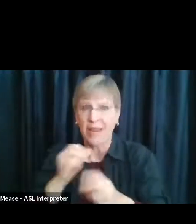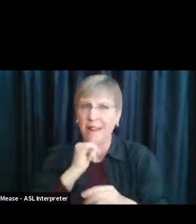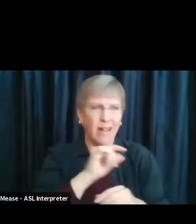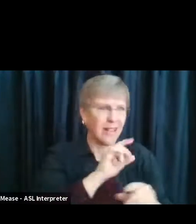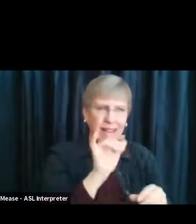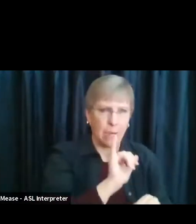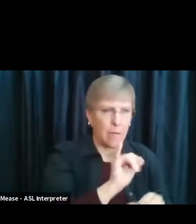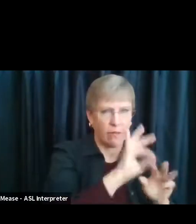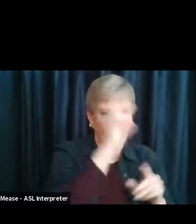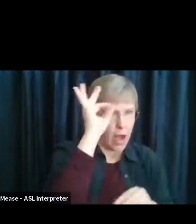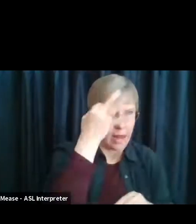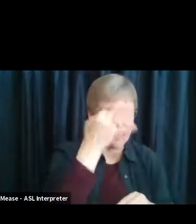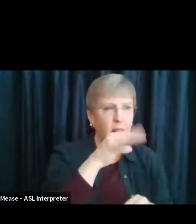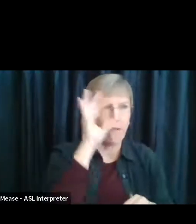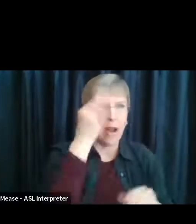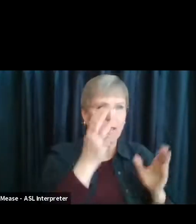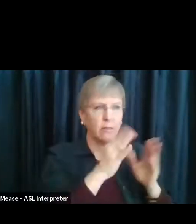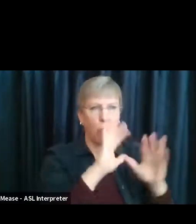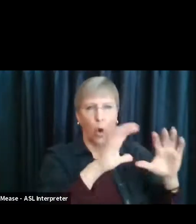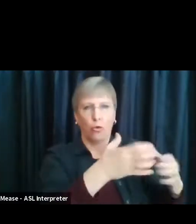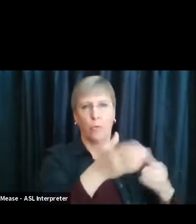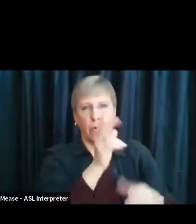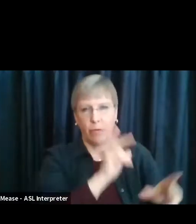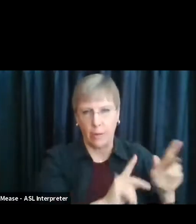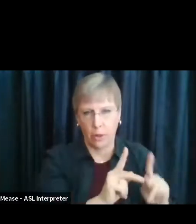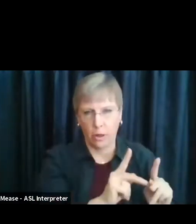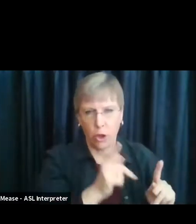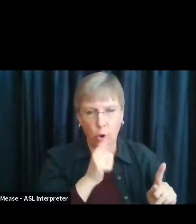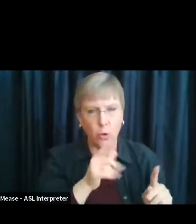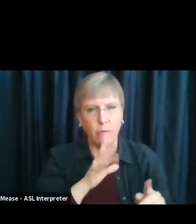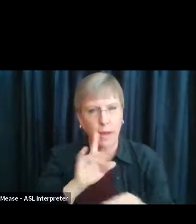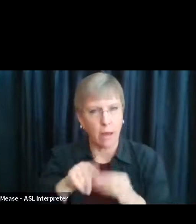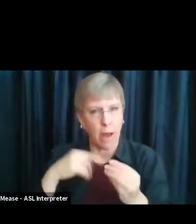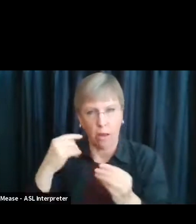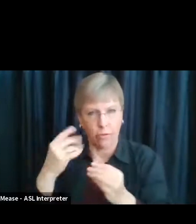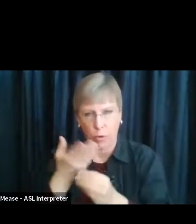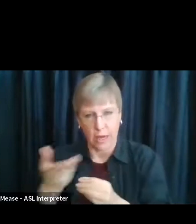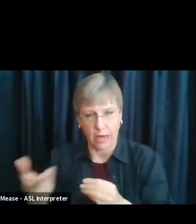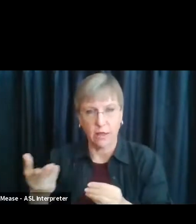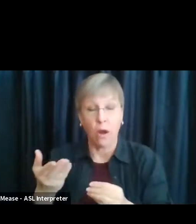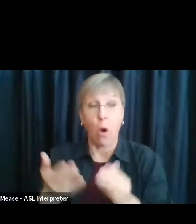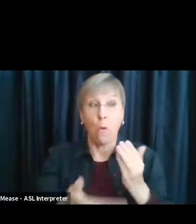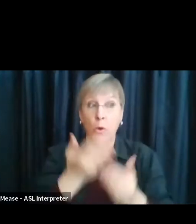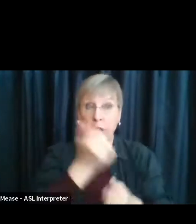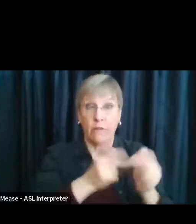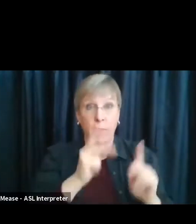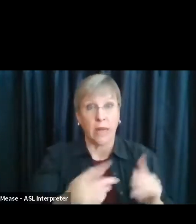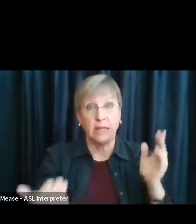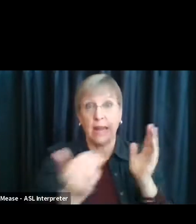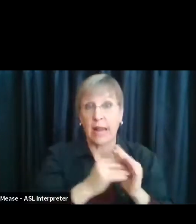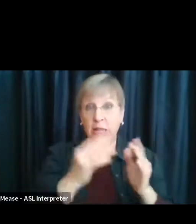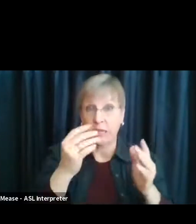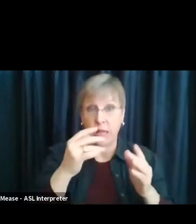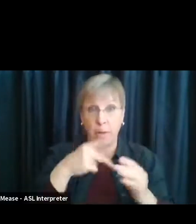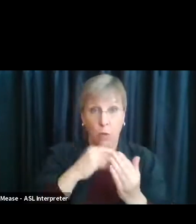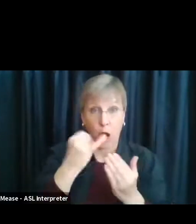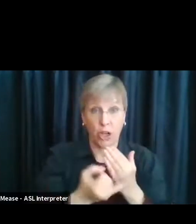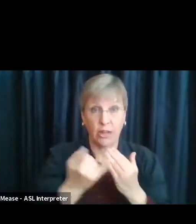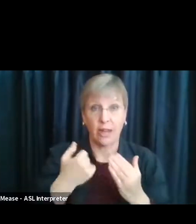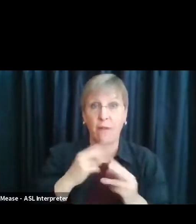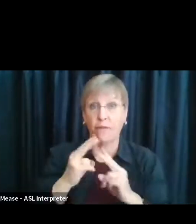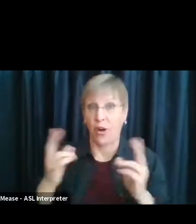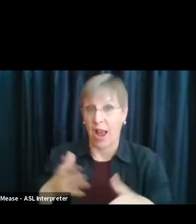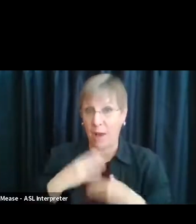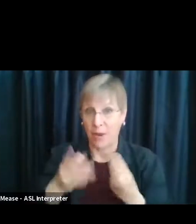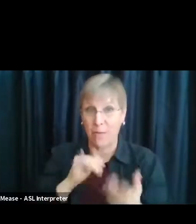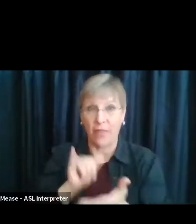in France, it's like a very small group of people. Everyone almost is against the project, and I'm very happy about it.